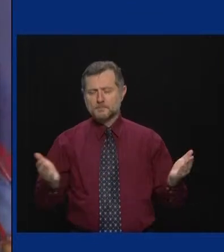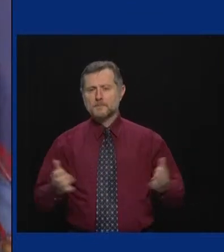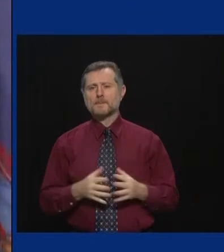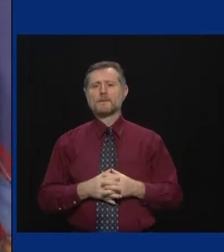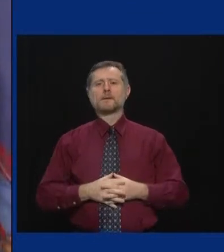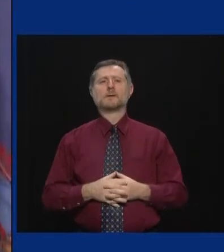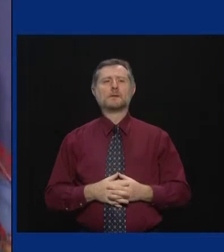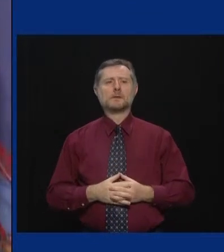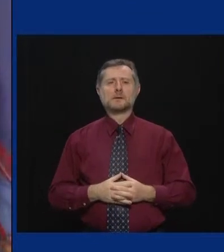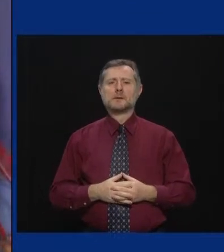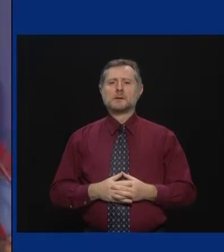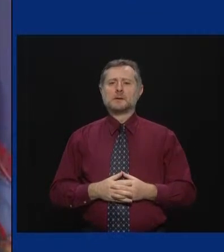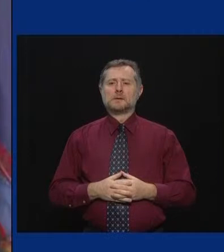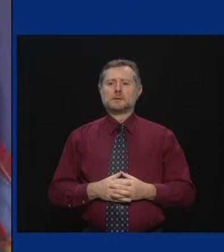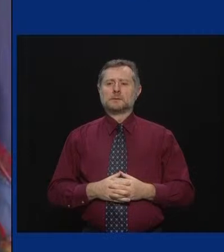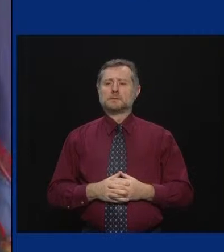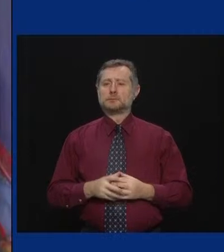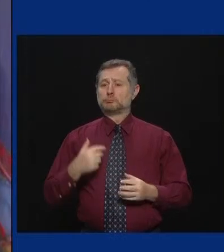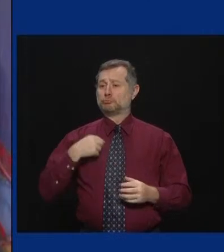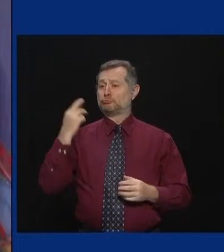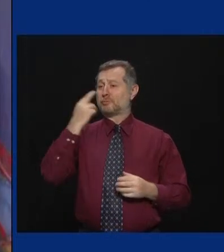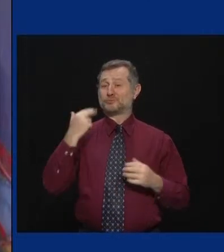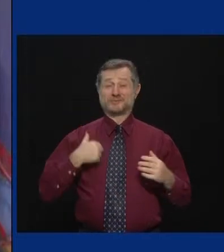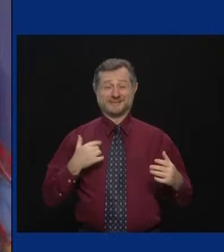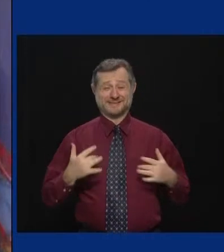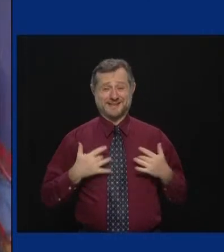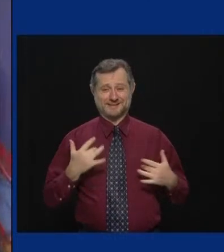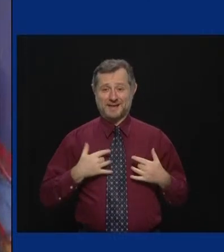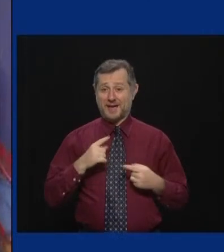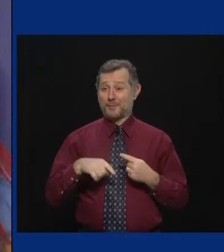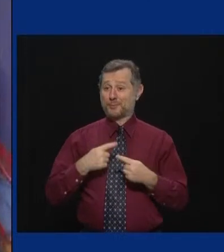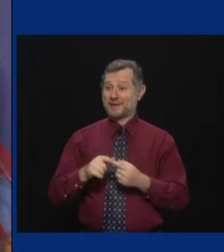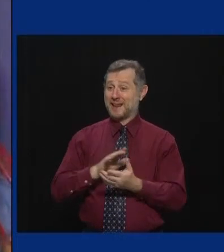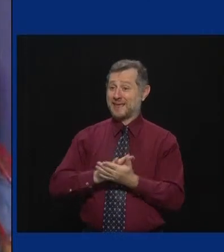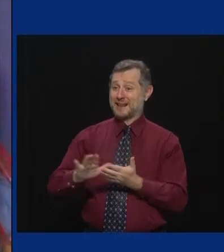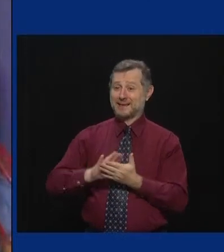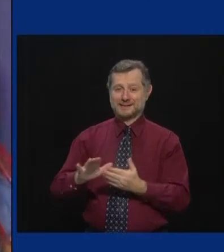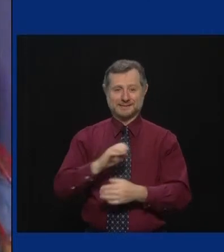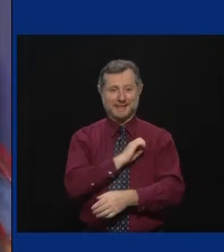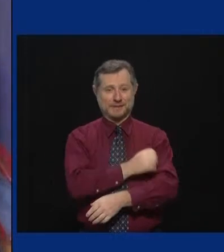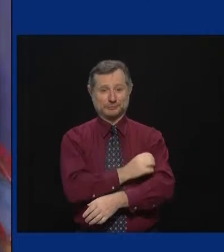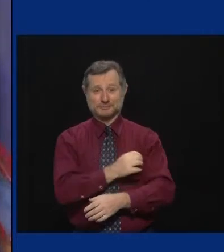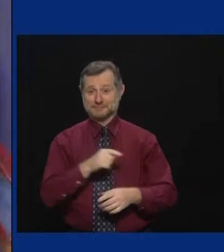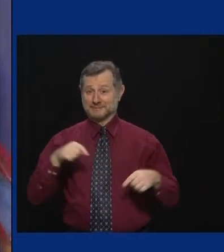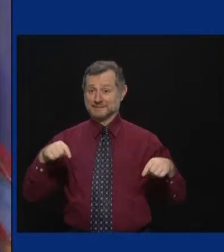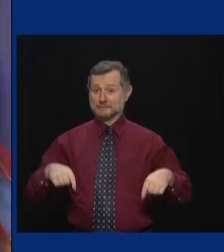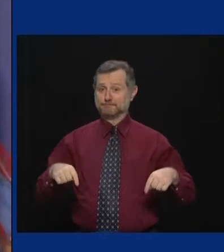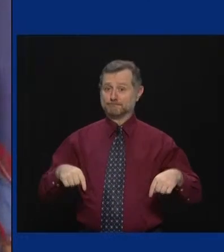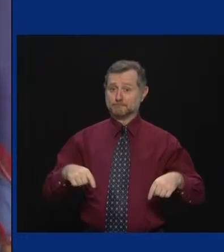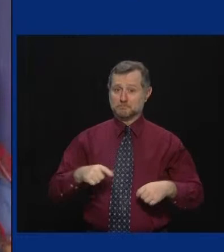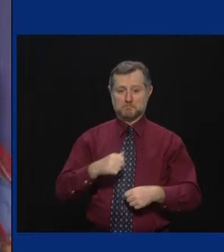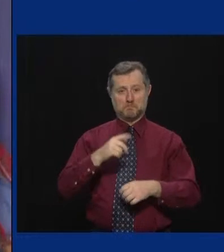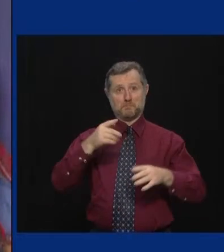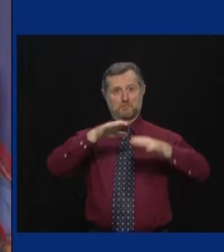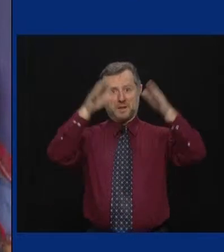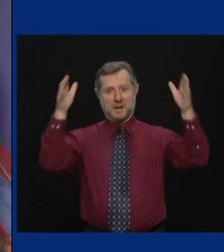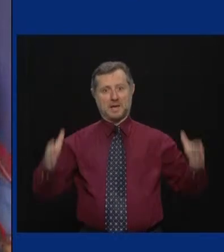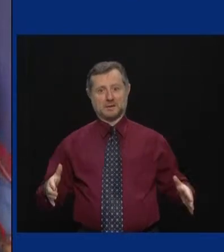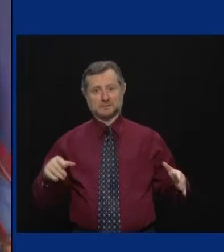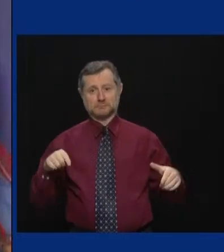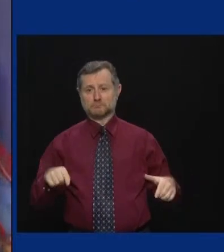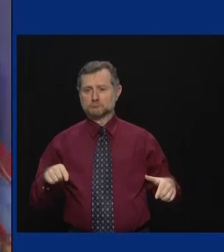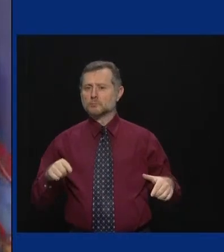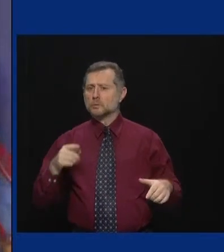And why we're so excited about the clean energy opportunity afforded by this plant. I don't know that when John Kennedy made